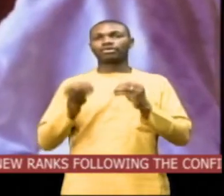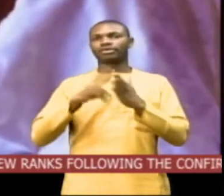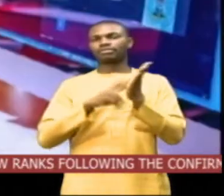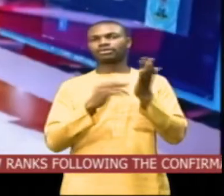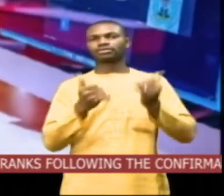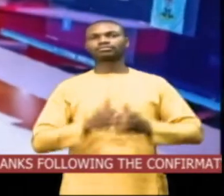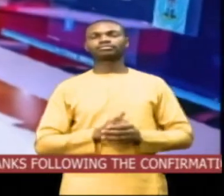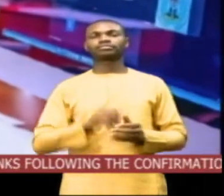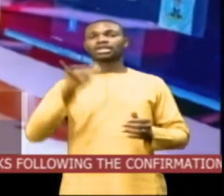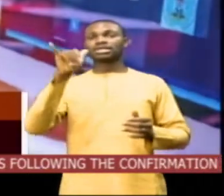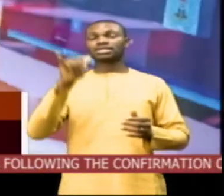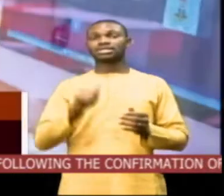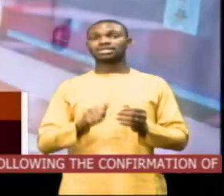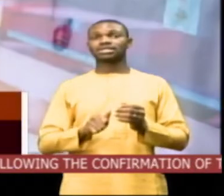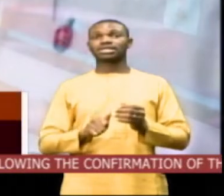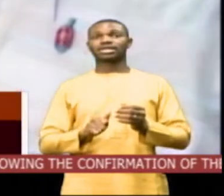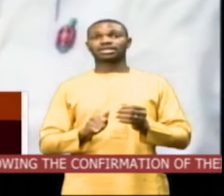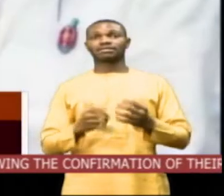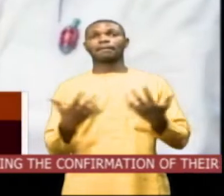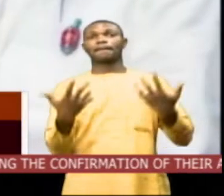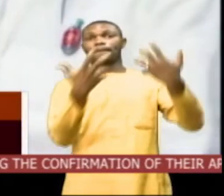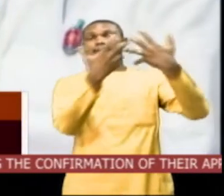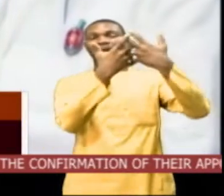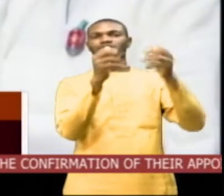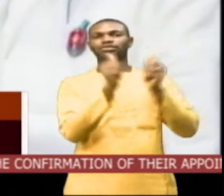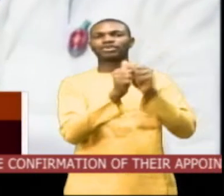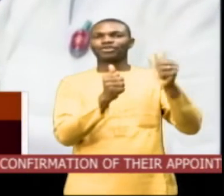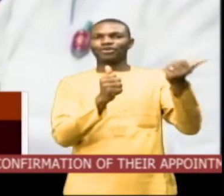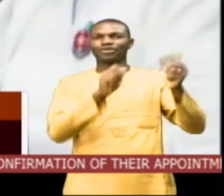of providing and protecting internet services to